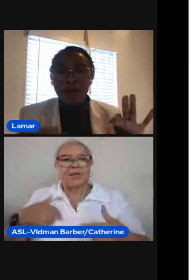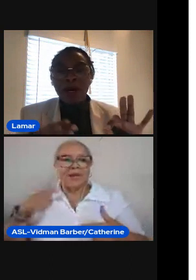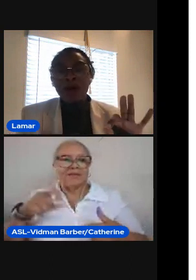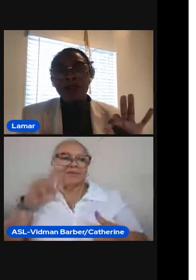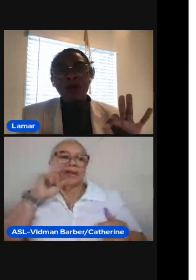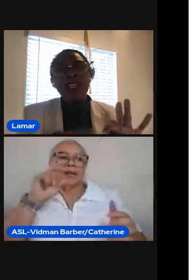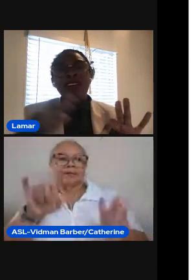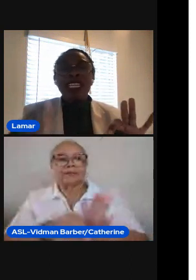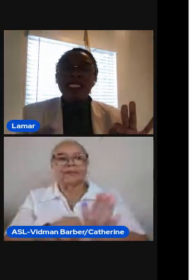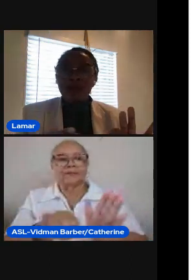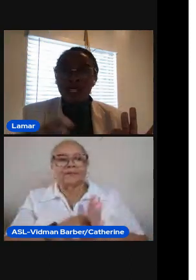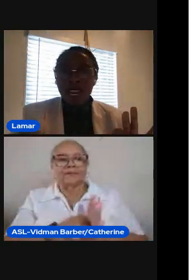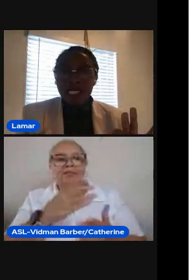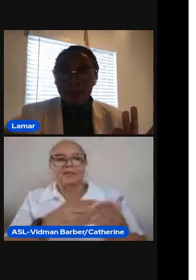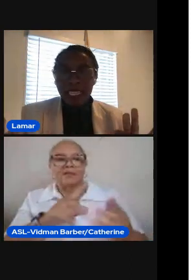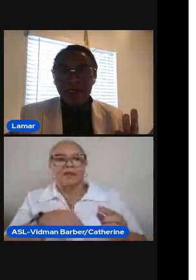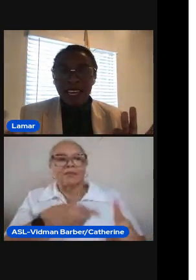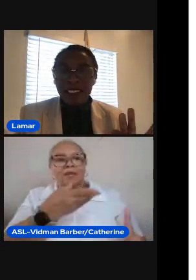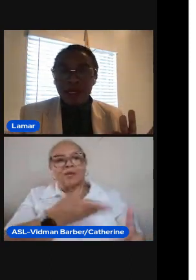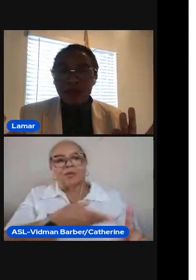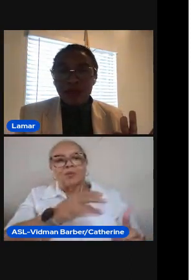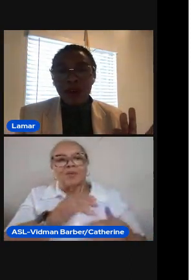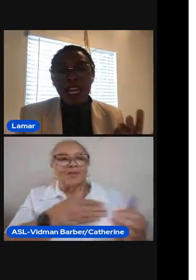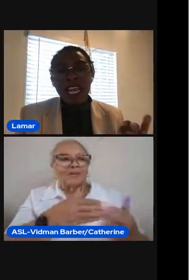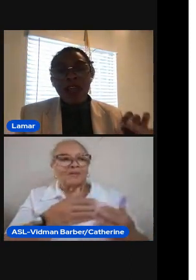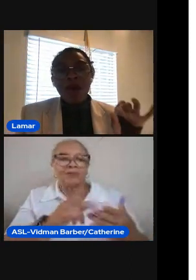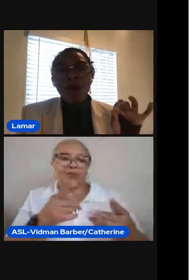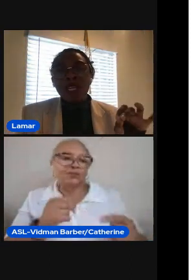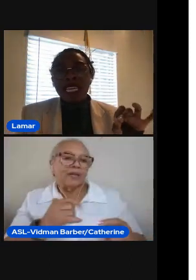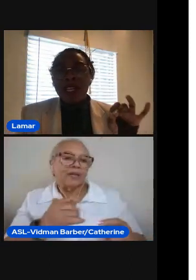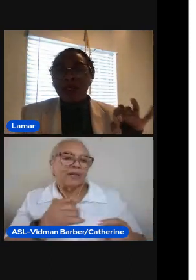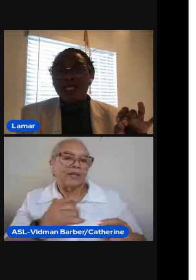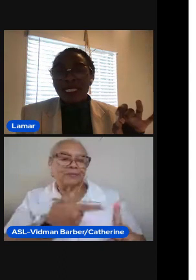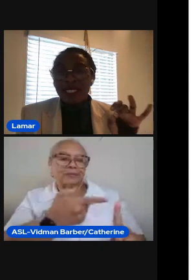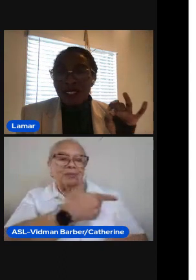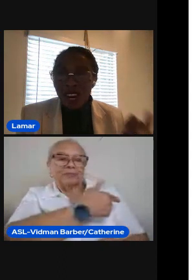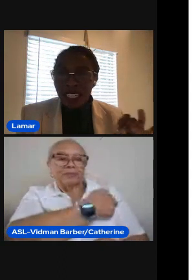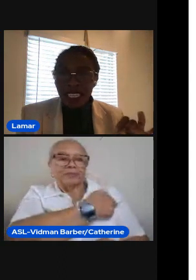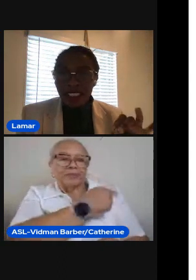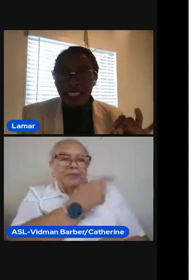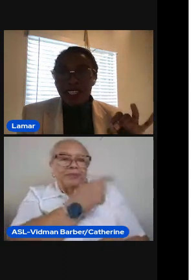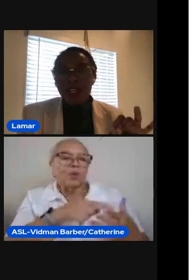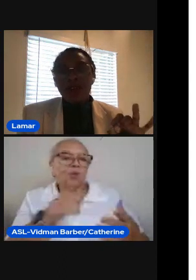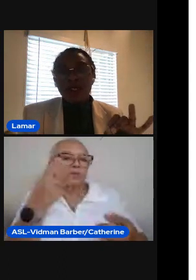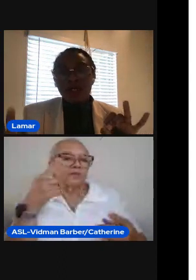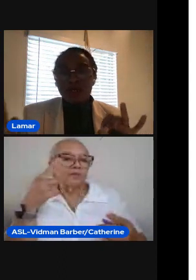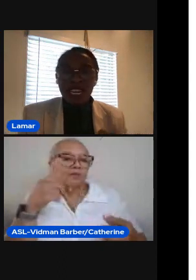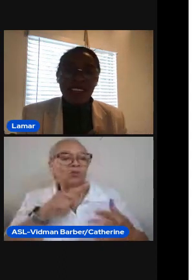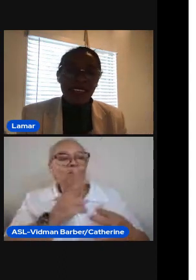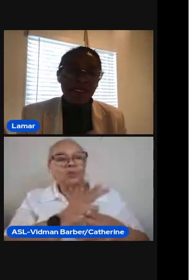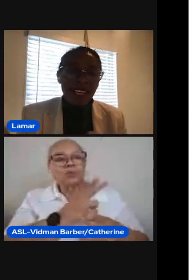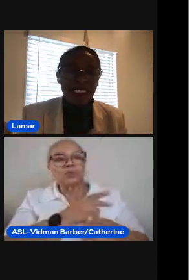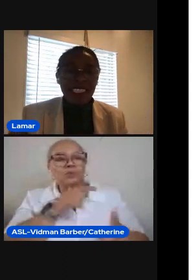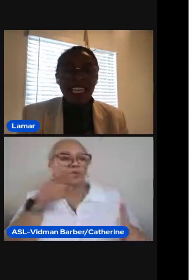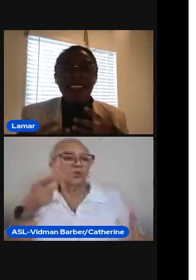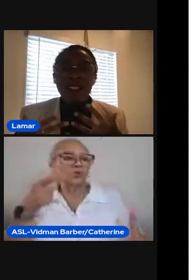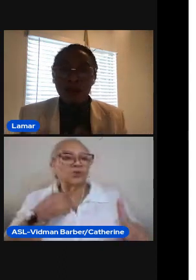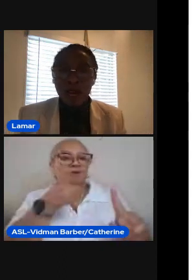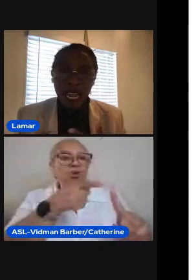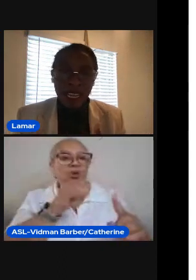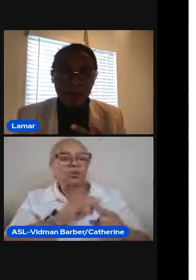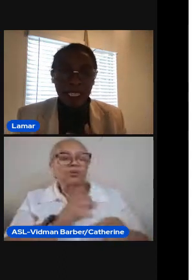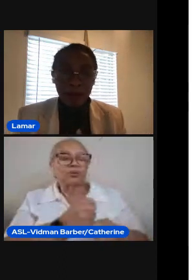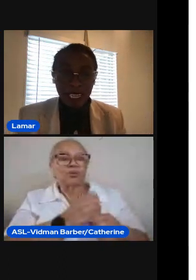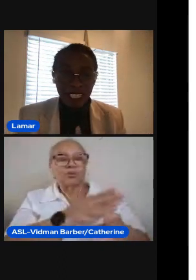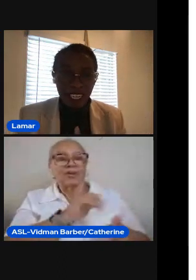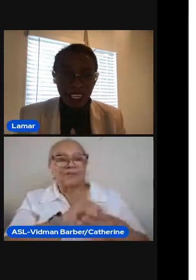something about whatever it is that we're trying to make a vaccine for, what we can use as a target, to create that vaccine. And this is